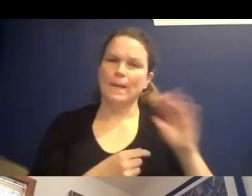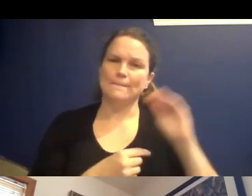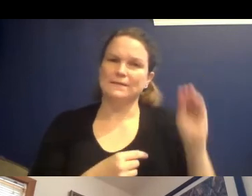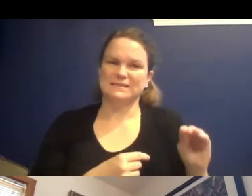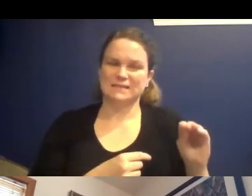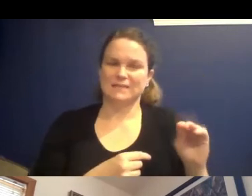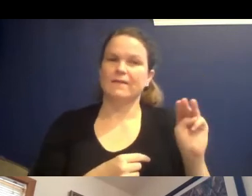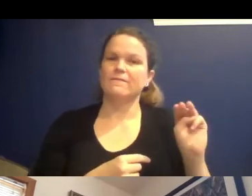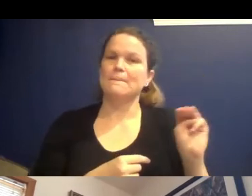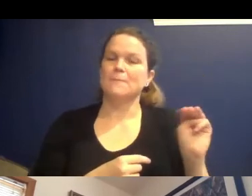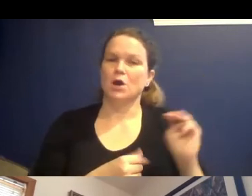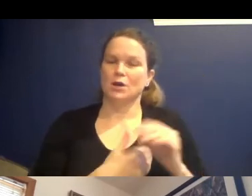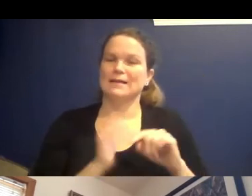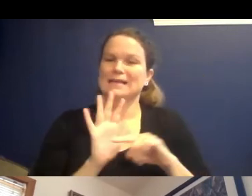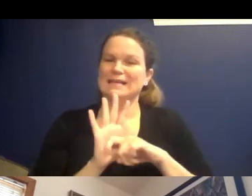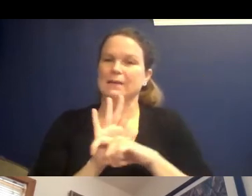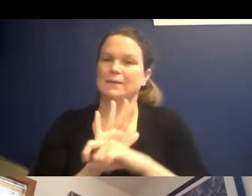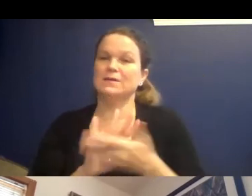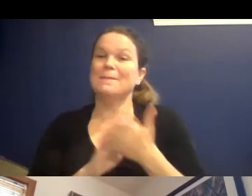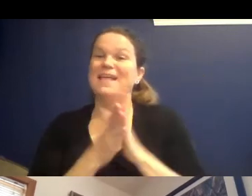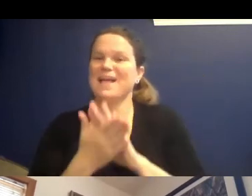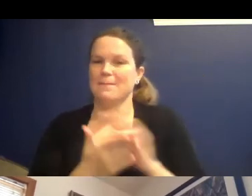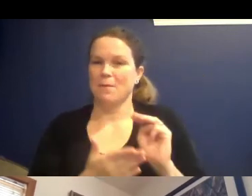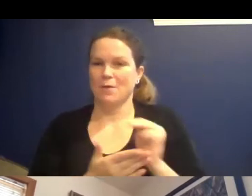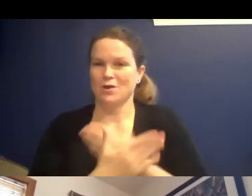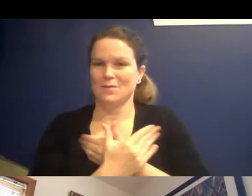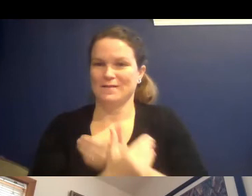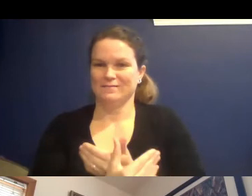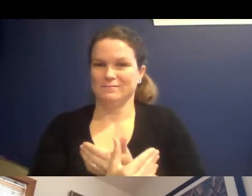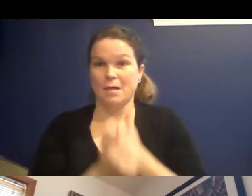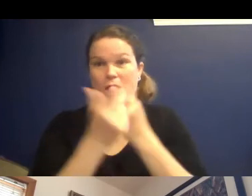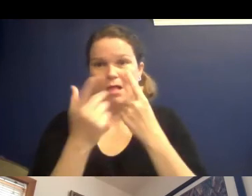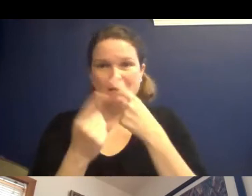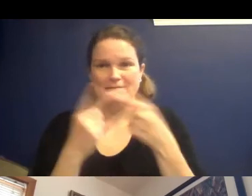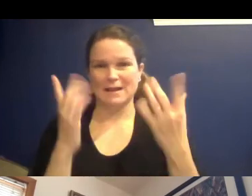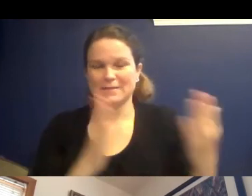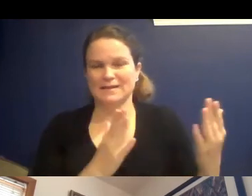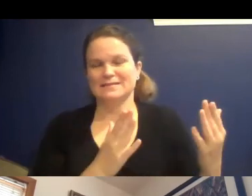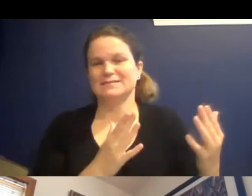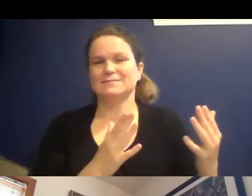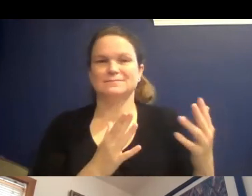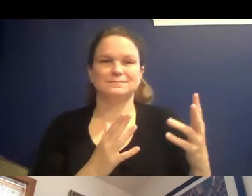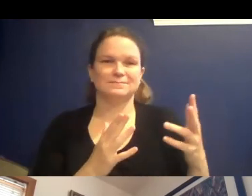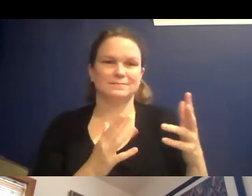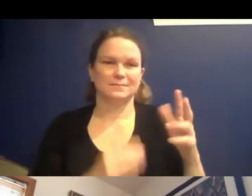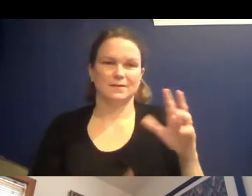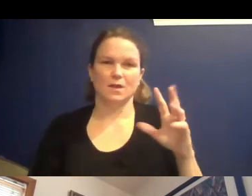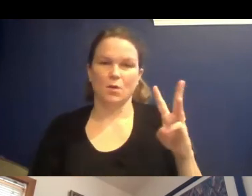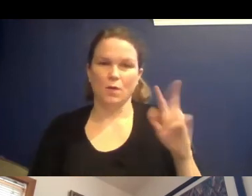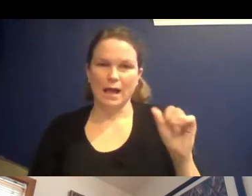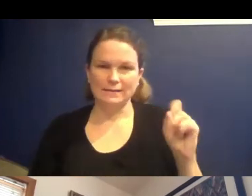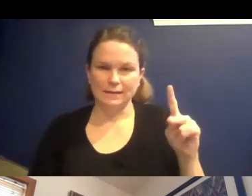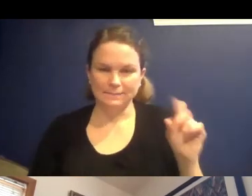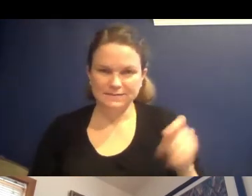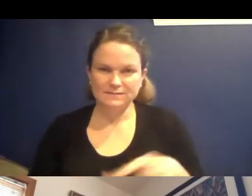caterpillars make it into butterflies. They have a lot of enemies, insects such as calcid wasps, taconid